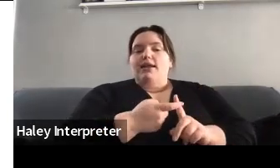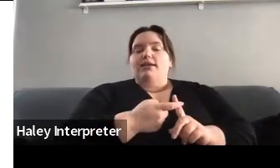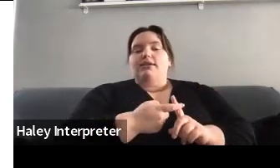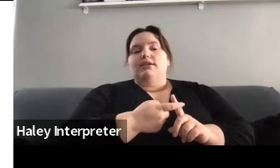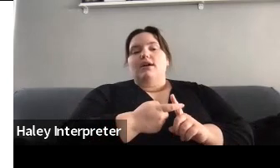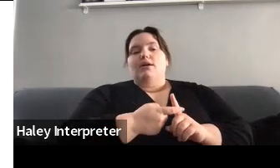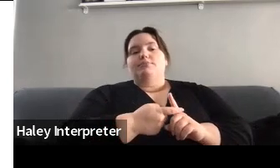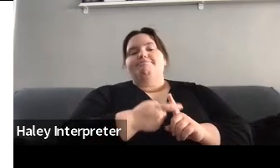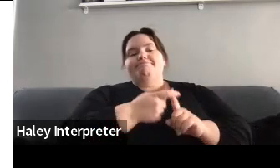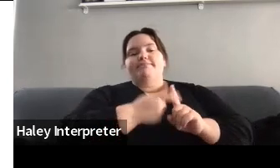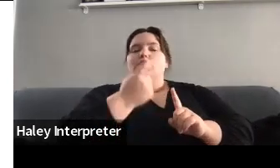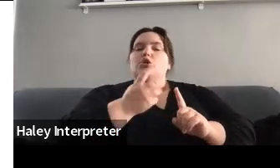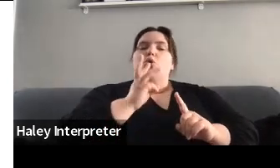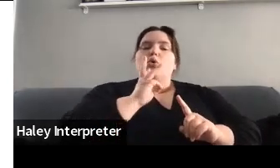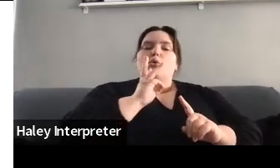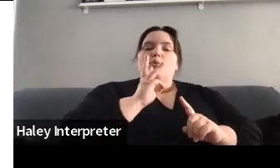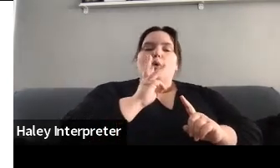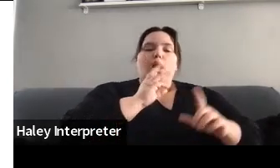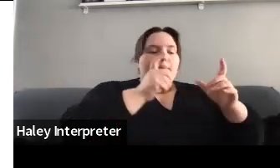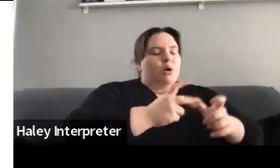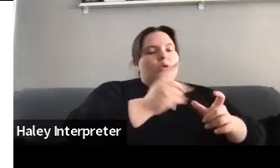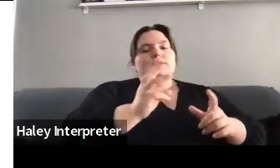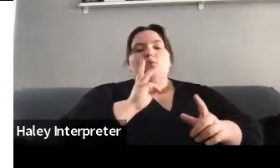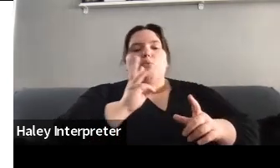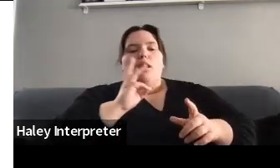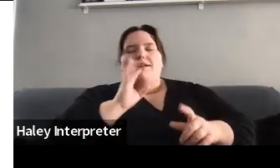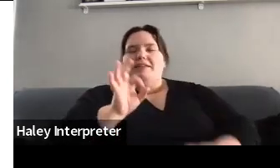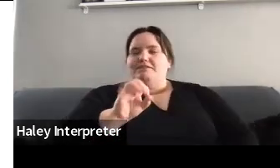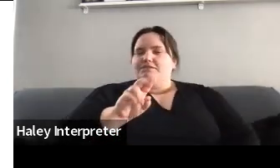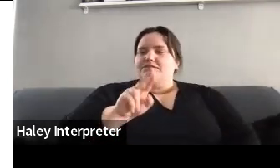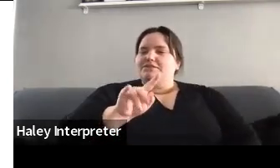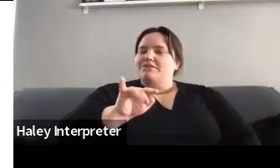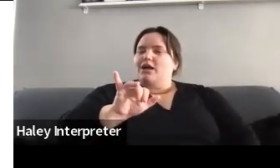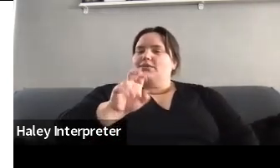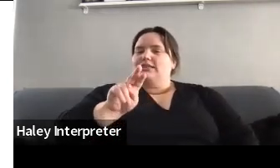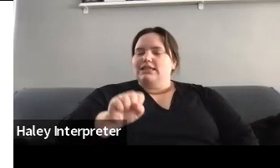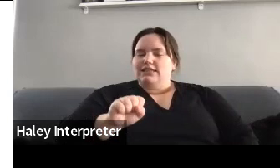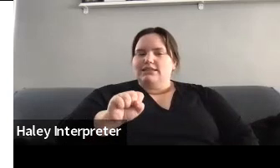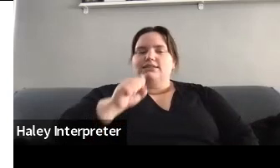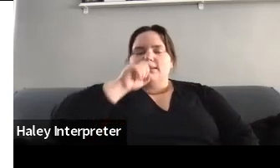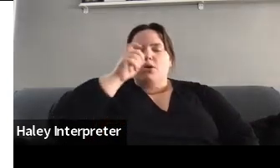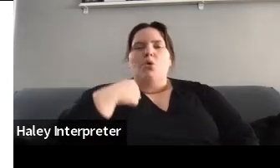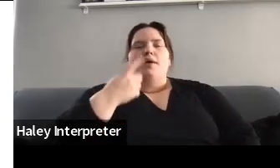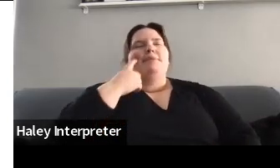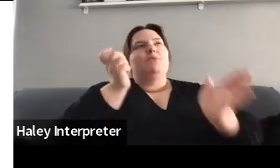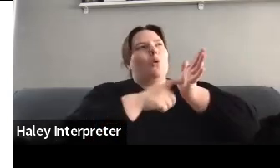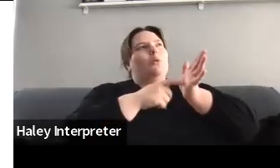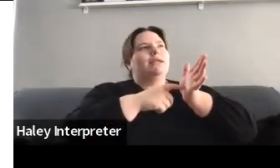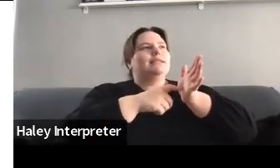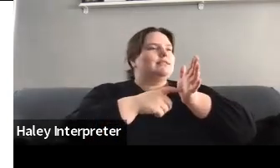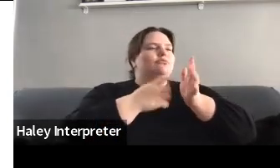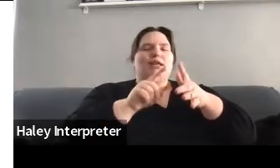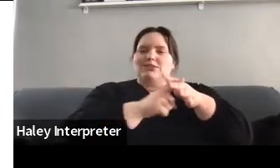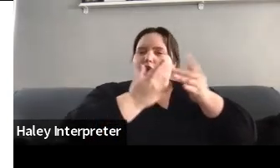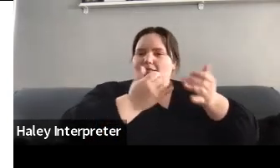for quite a while. Um, what I've noticed since I've done this presentation about 4 years ago, the difference in the